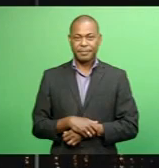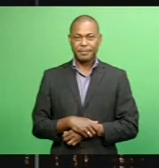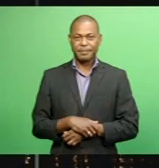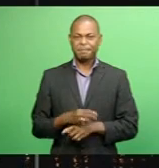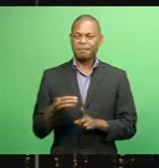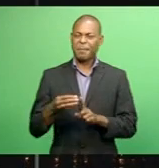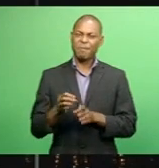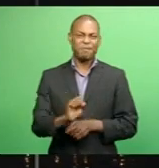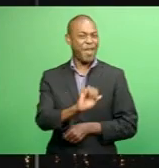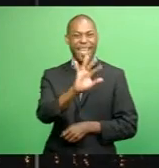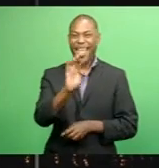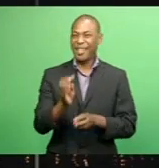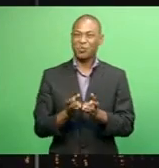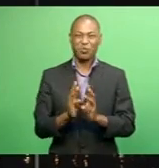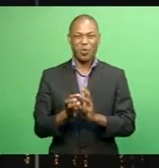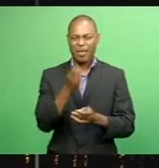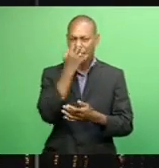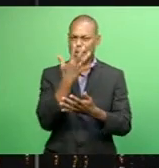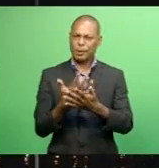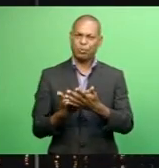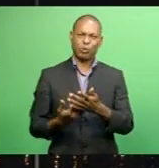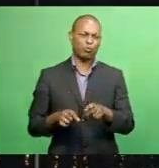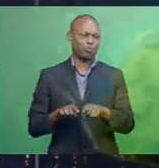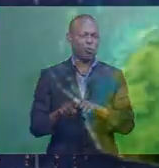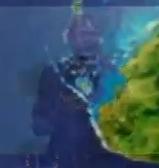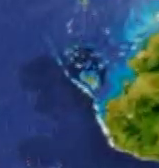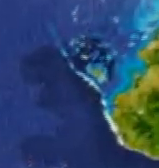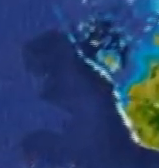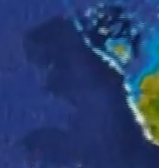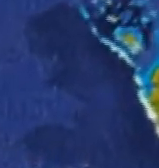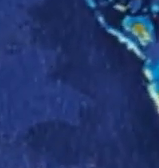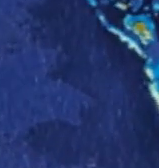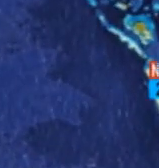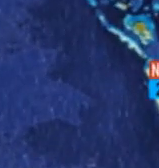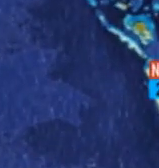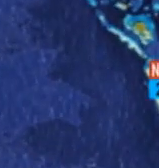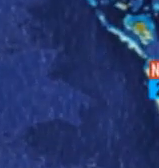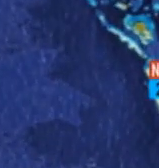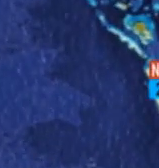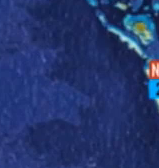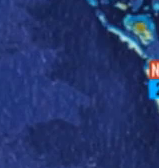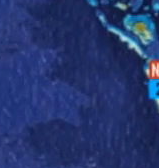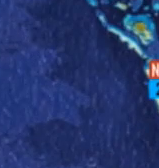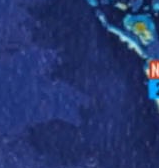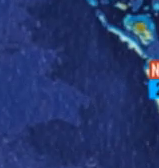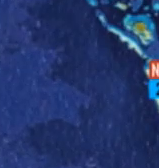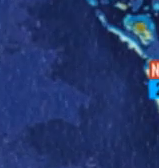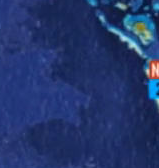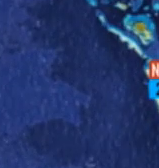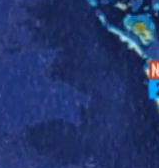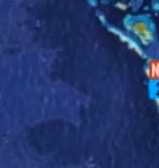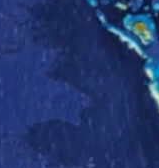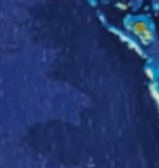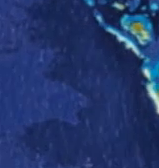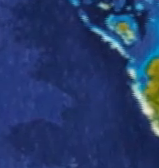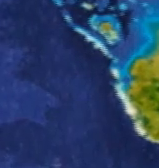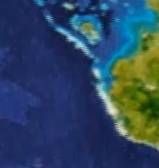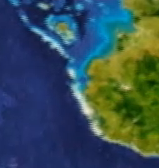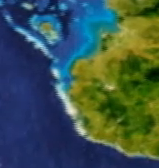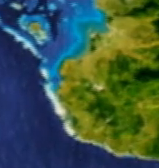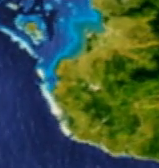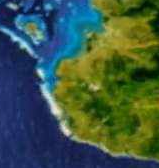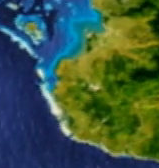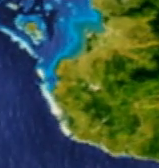Mainly fine weather was experienced over most places today. In the west, rather cloudy with a couple of showers this